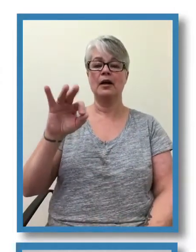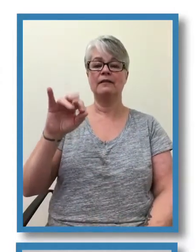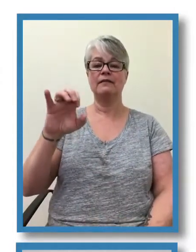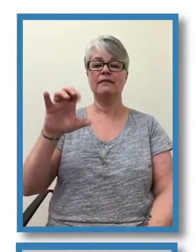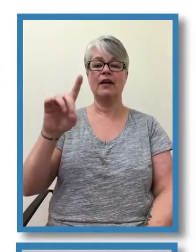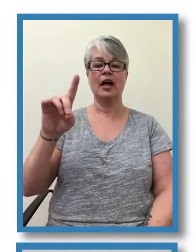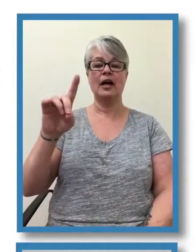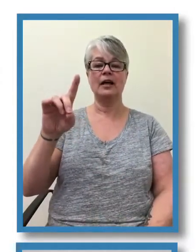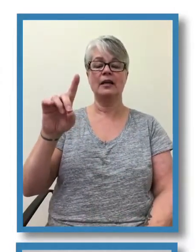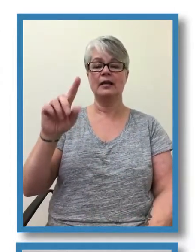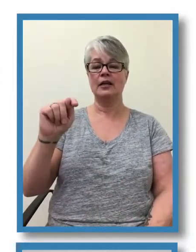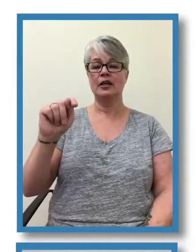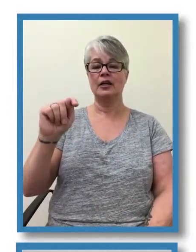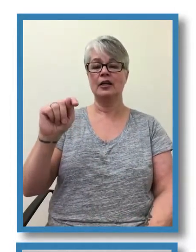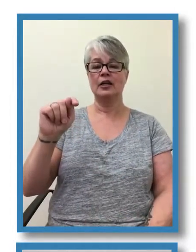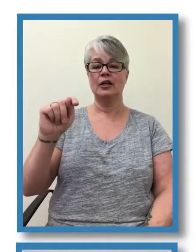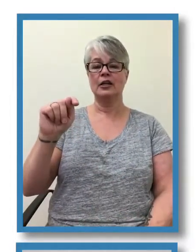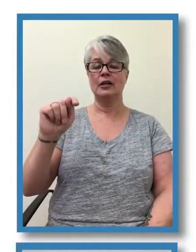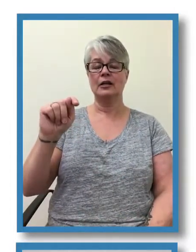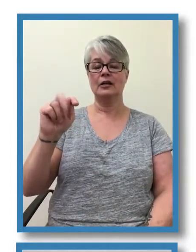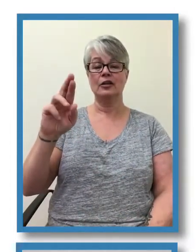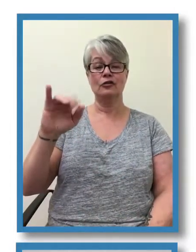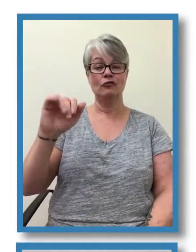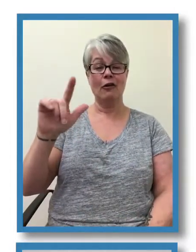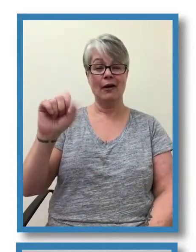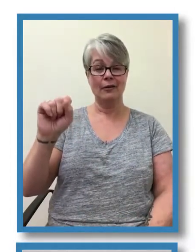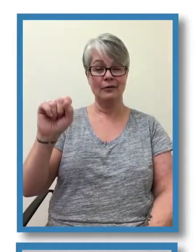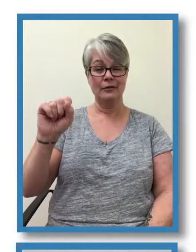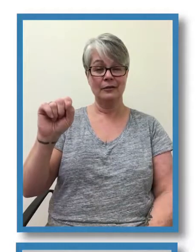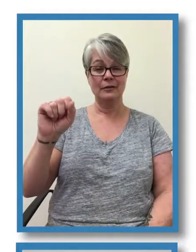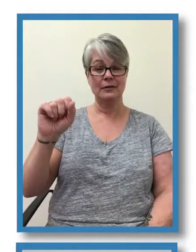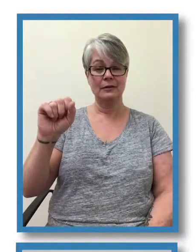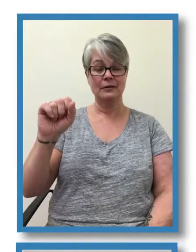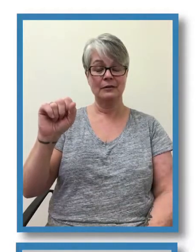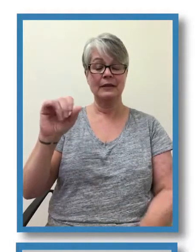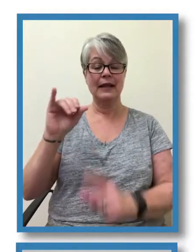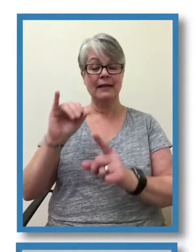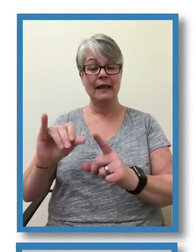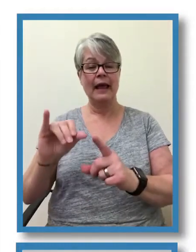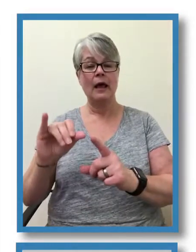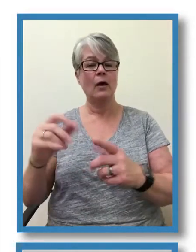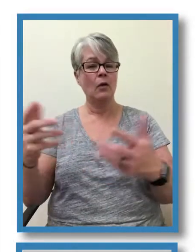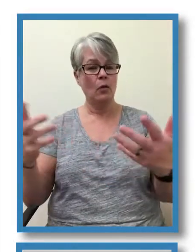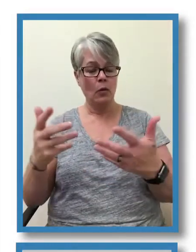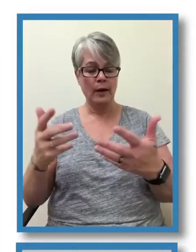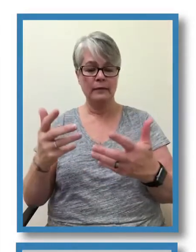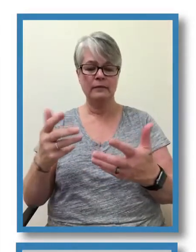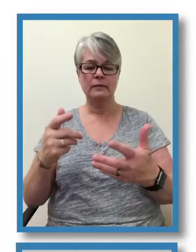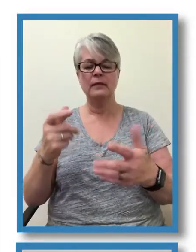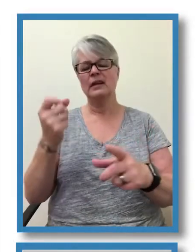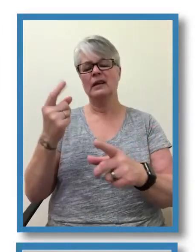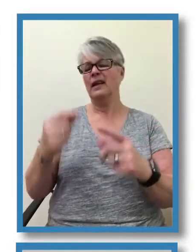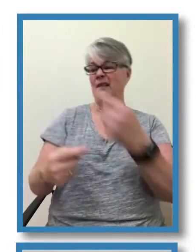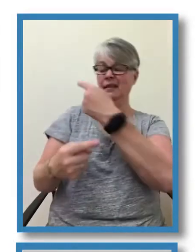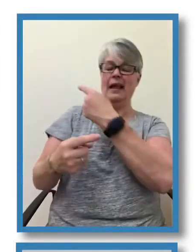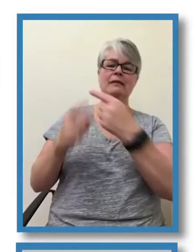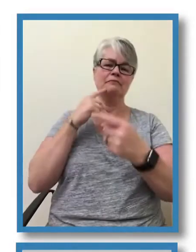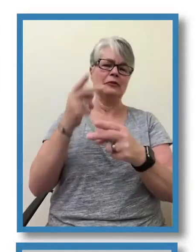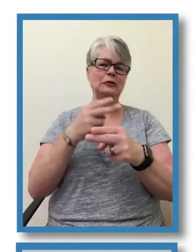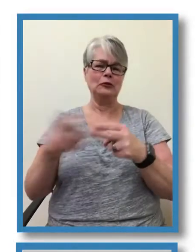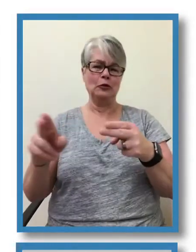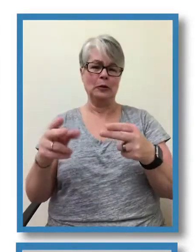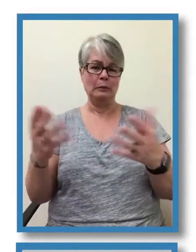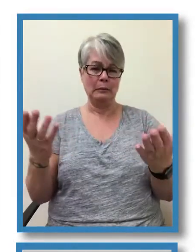what a person has to do is to draw a line from the first number to the first letter to the second number to the second letter in an